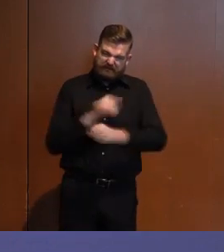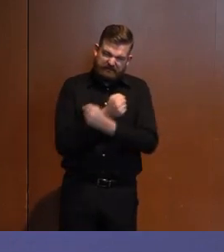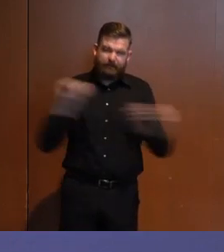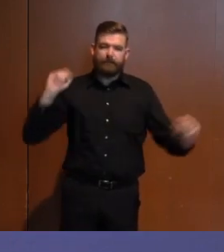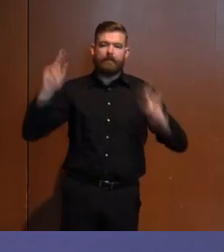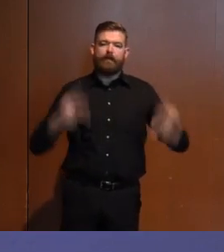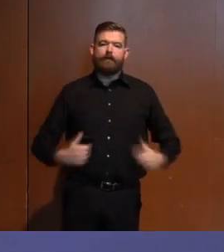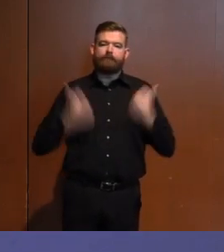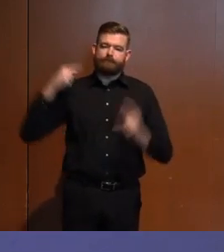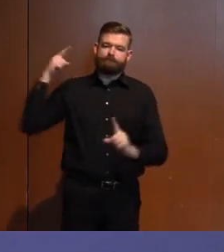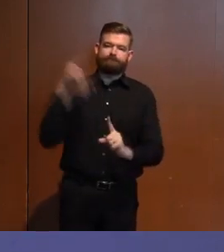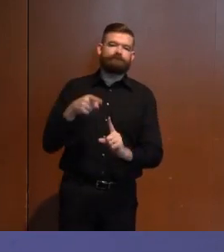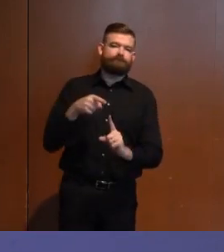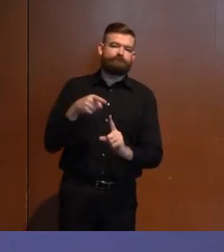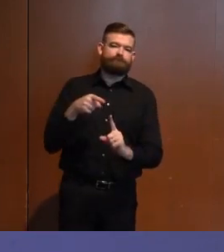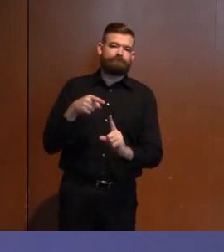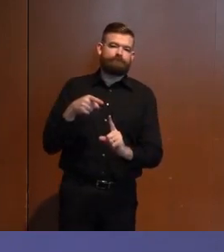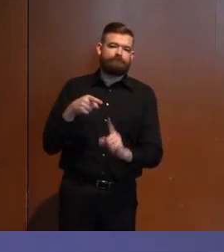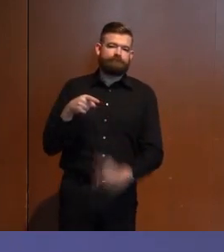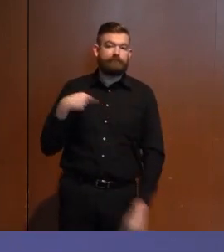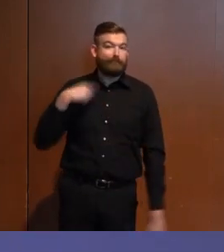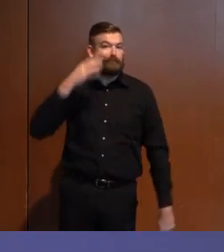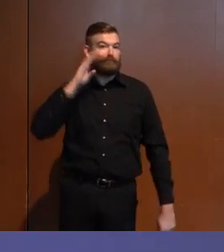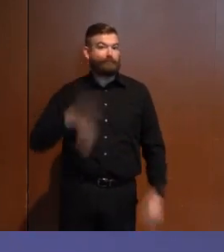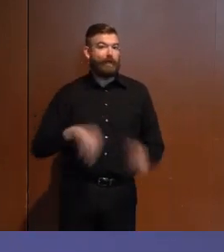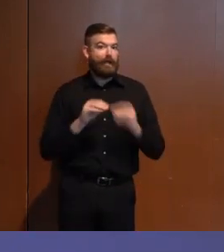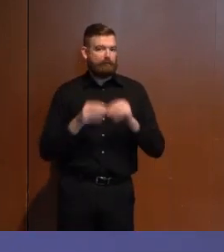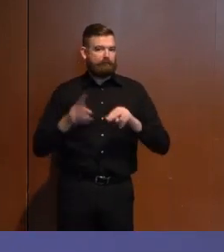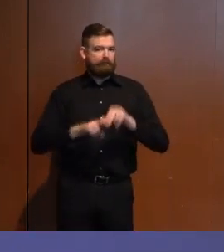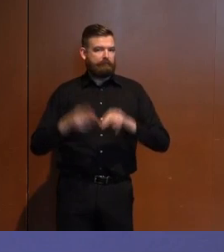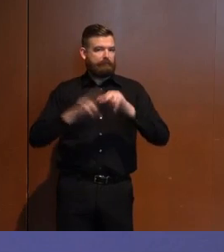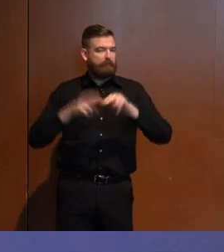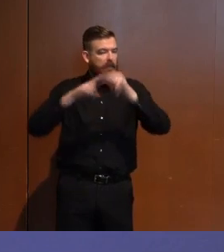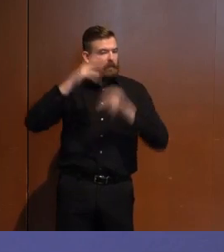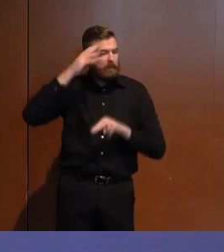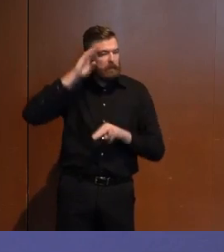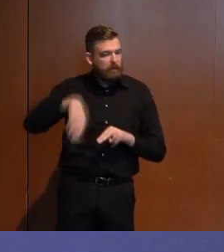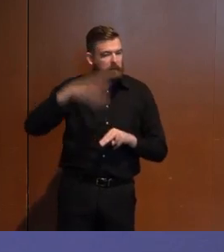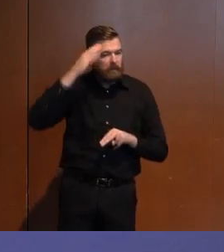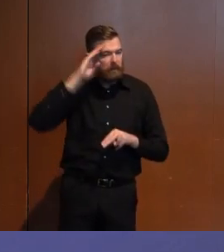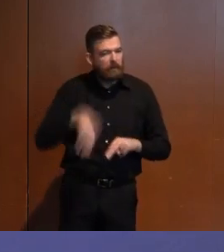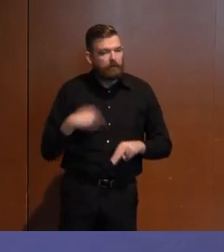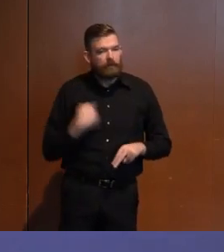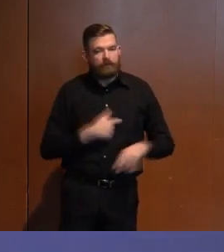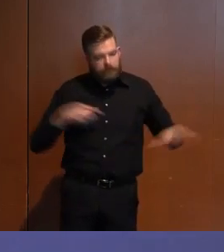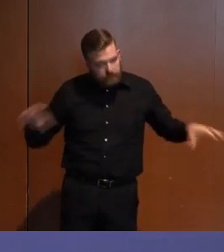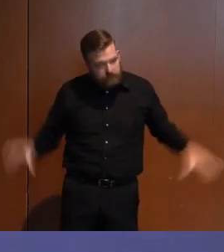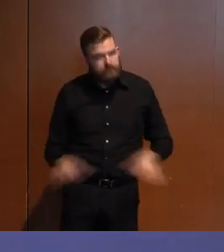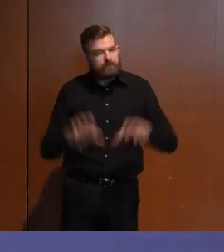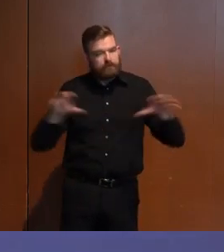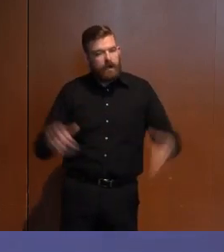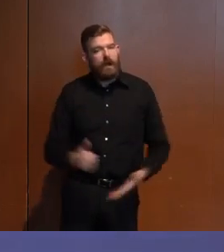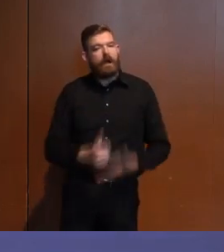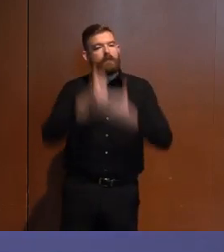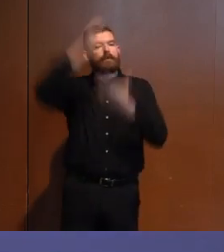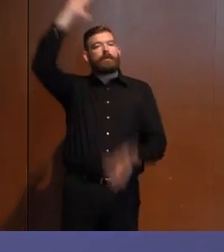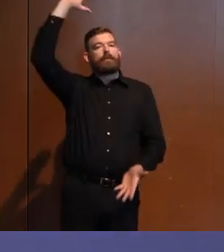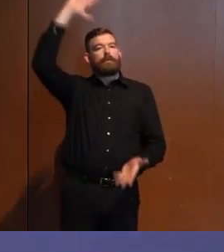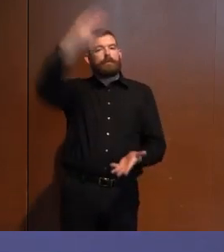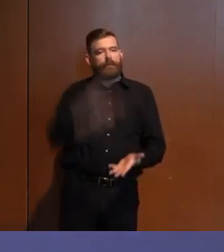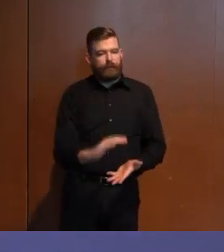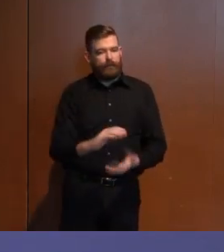up. We will do everything in our power to keep them from going up more than they have to. I want to thank the